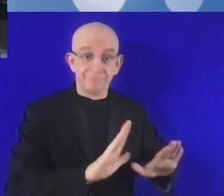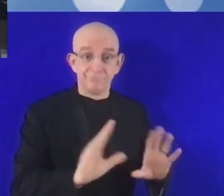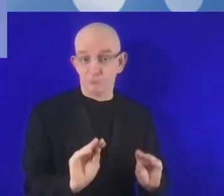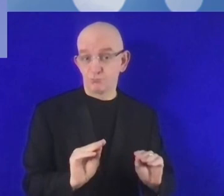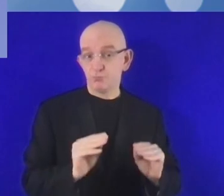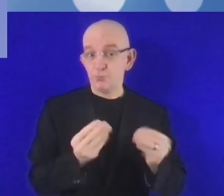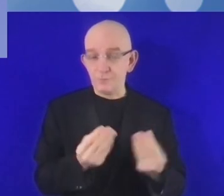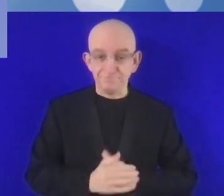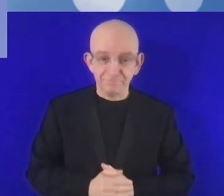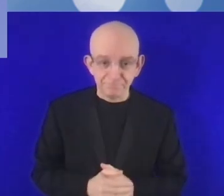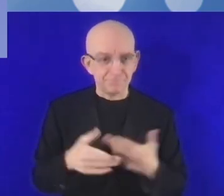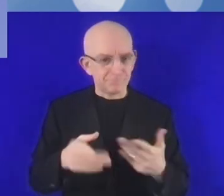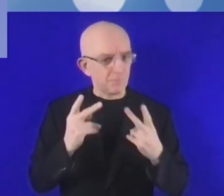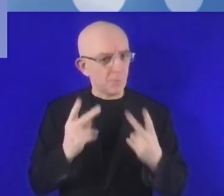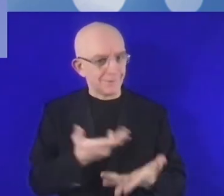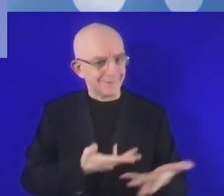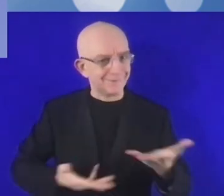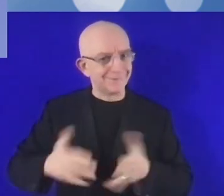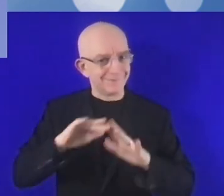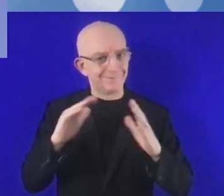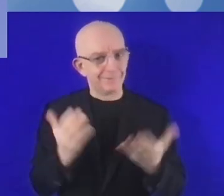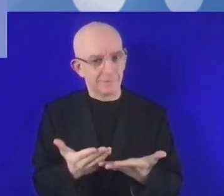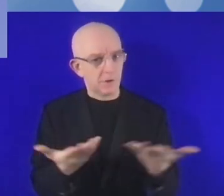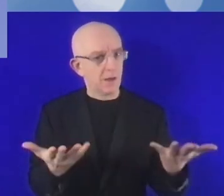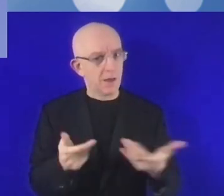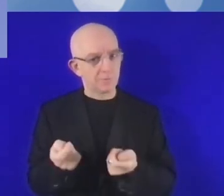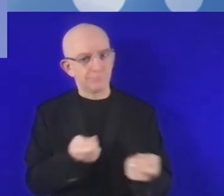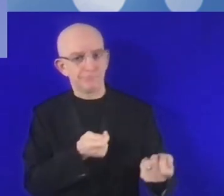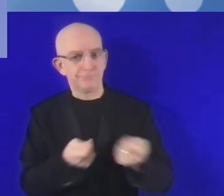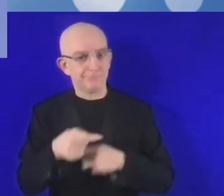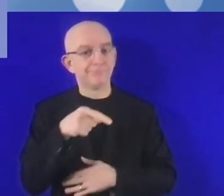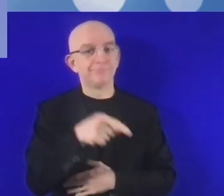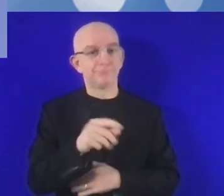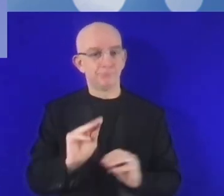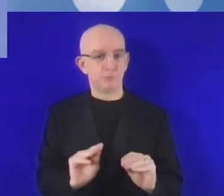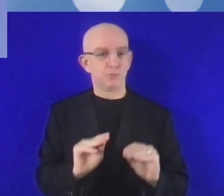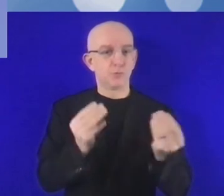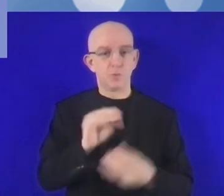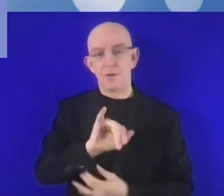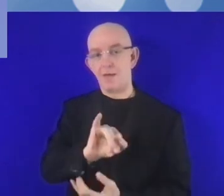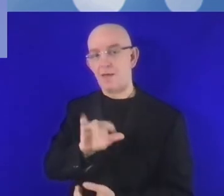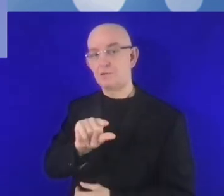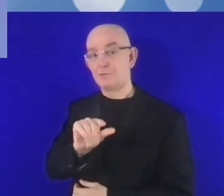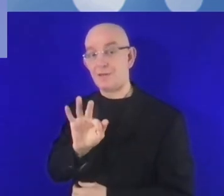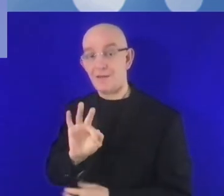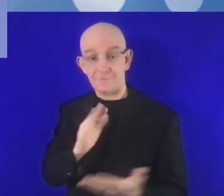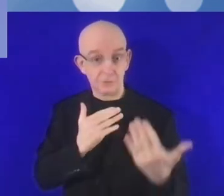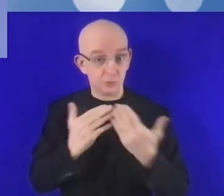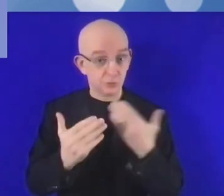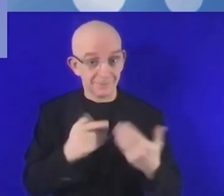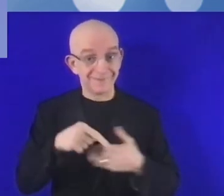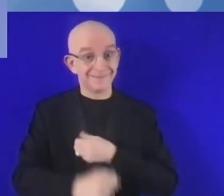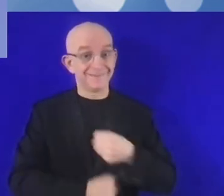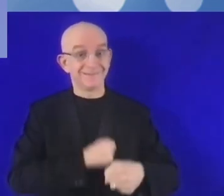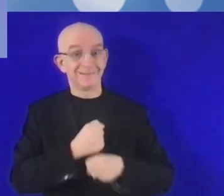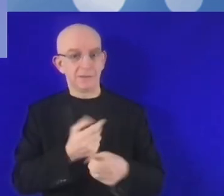formula, so anyone interested can, in person in Katowice, or join us online. It's